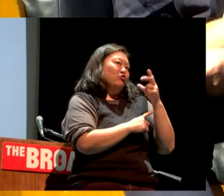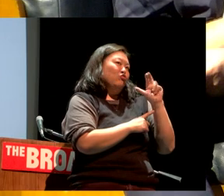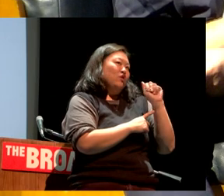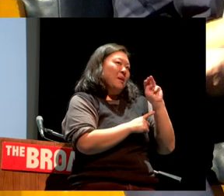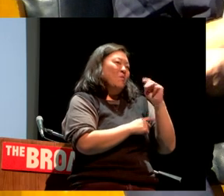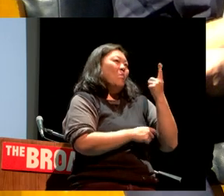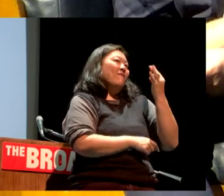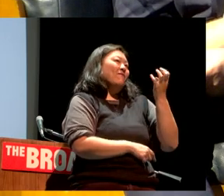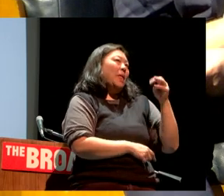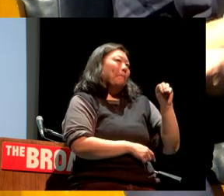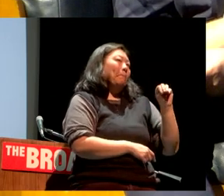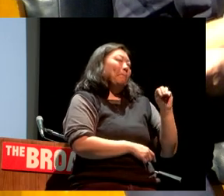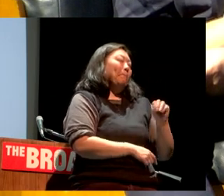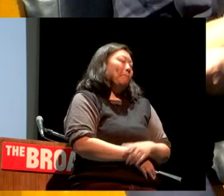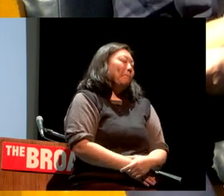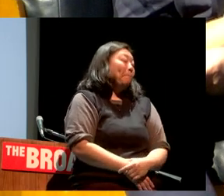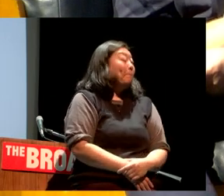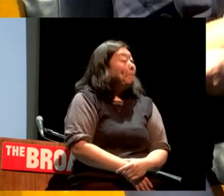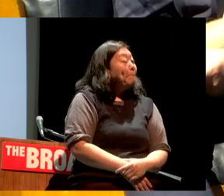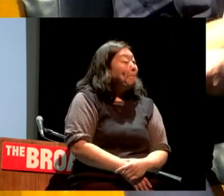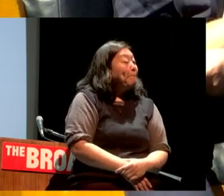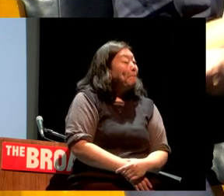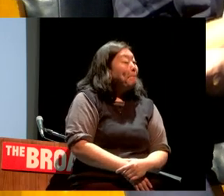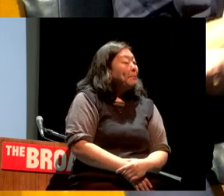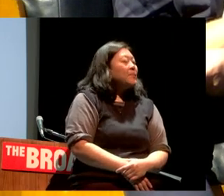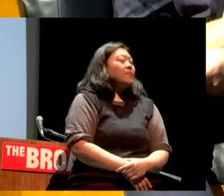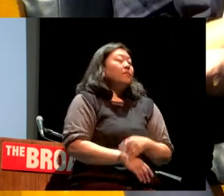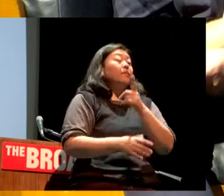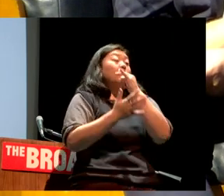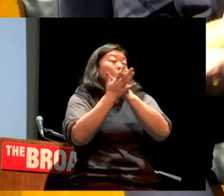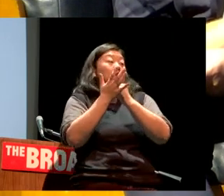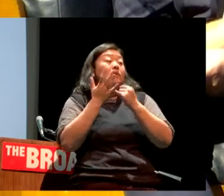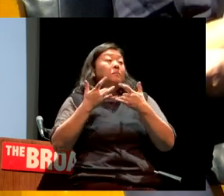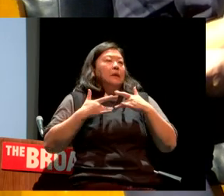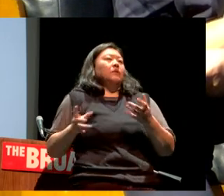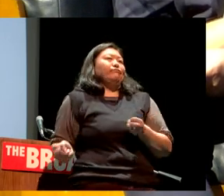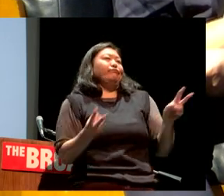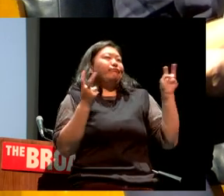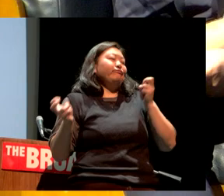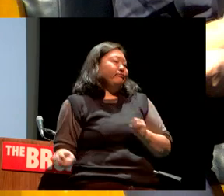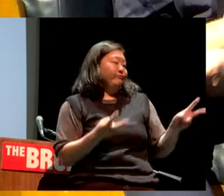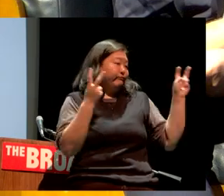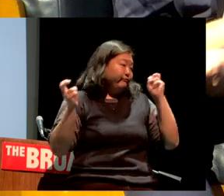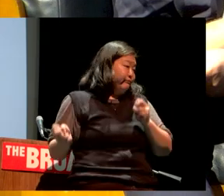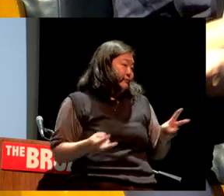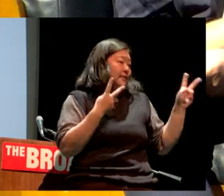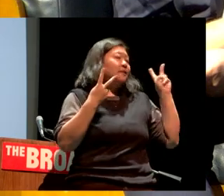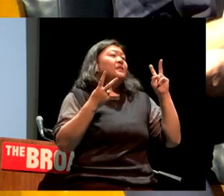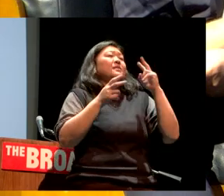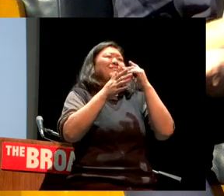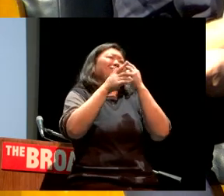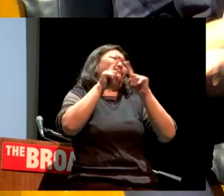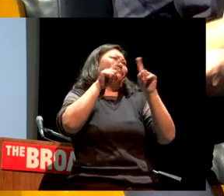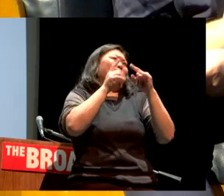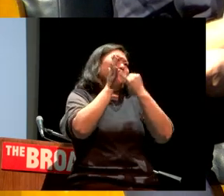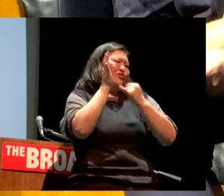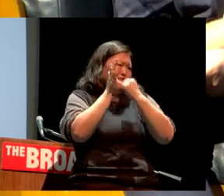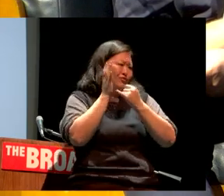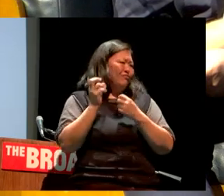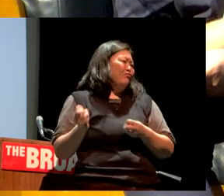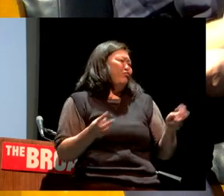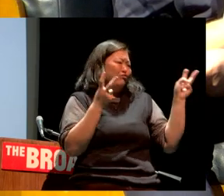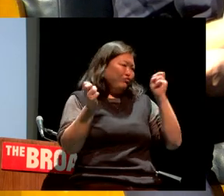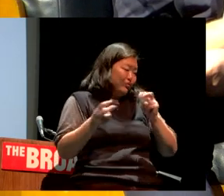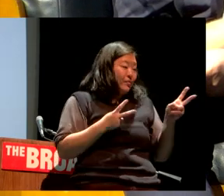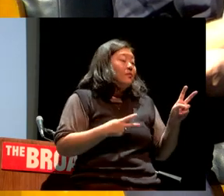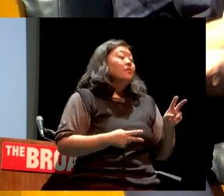with the pixel art that to me is still today one of the best examples of pixel art. And why pixel art? Because pixel art has been in video games like